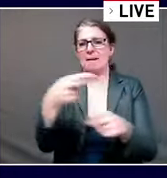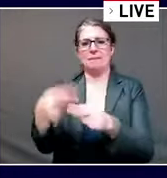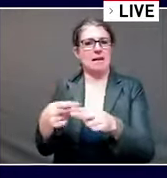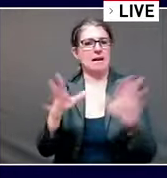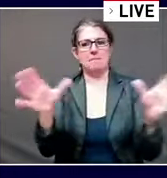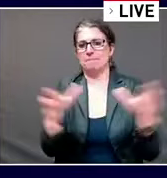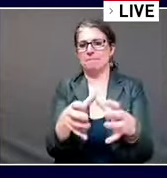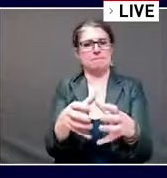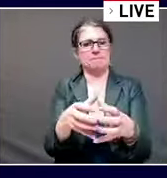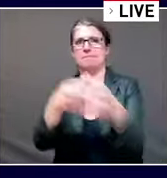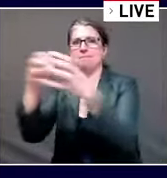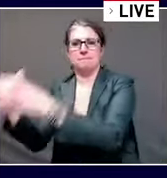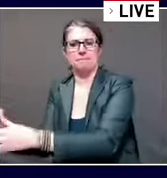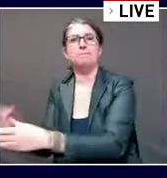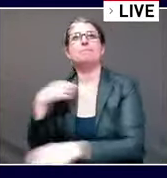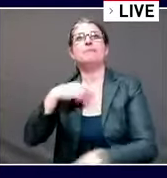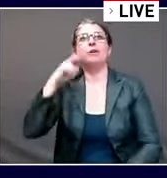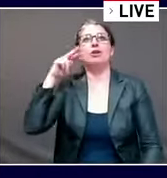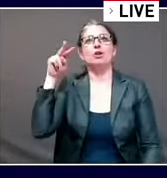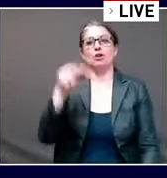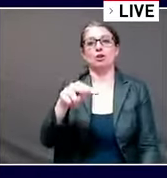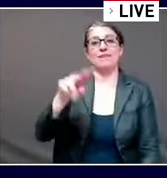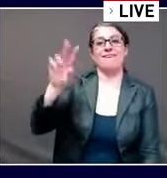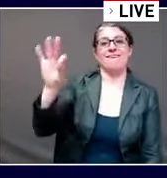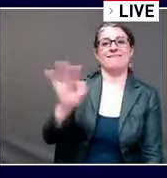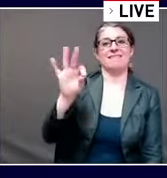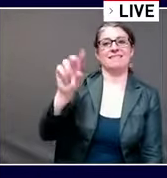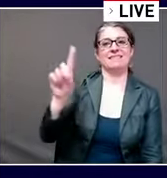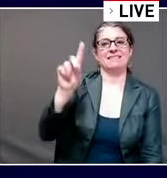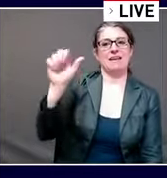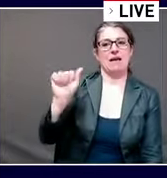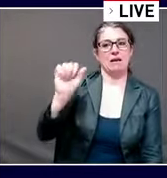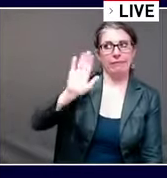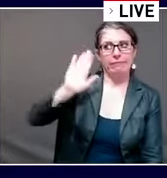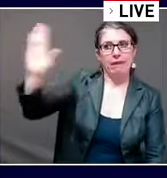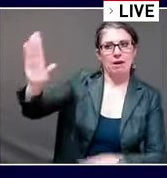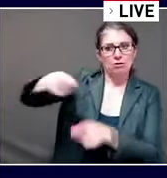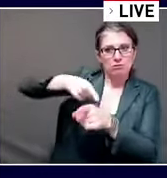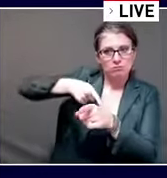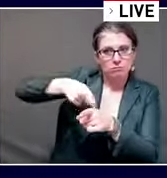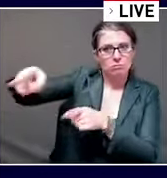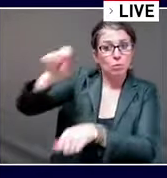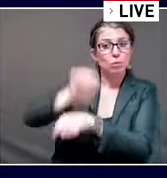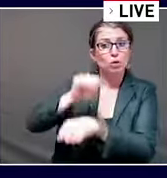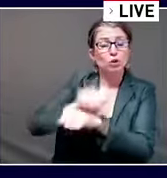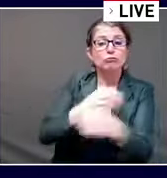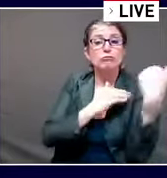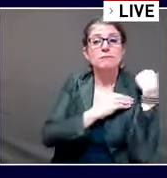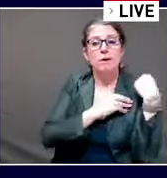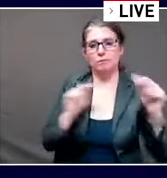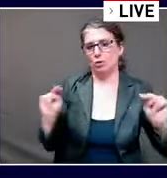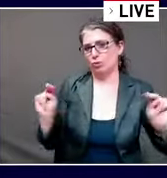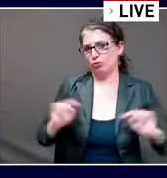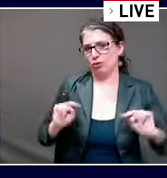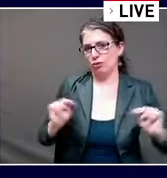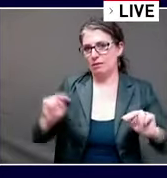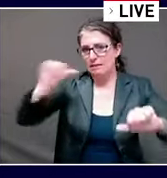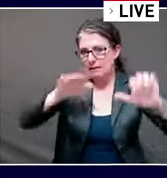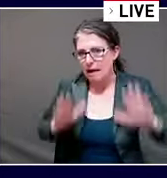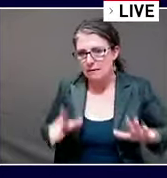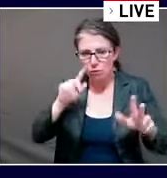the FDA for, some of them, decades. And all they do is specialize in understanding the pros